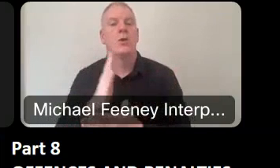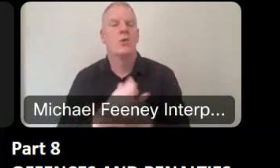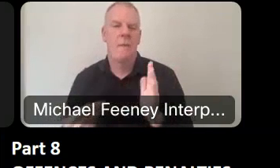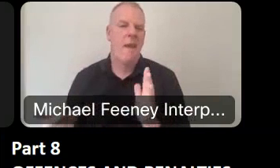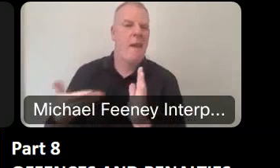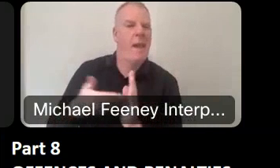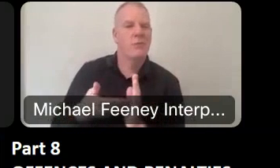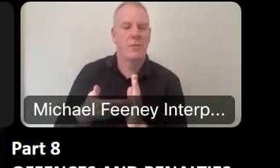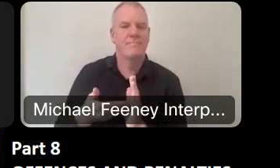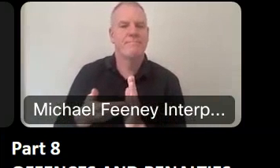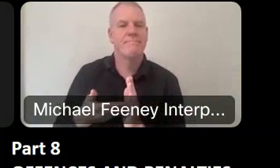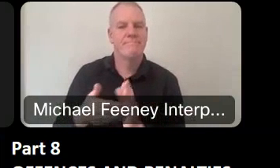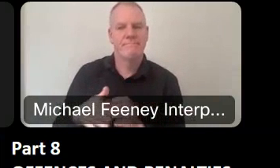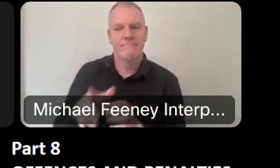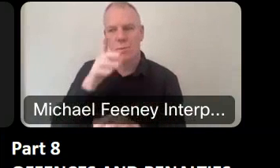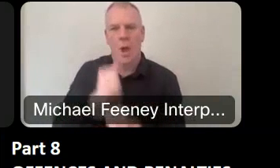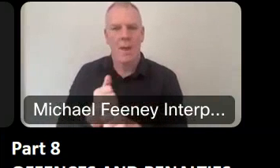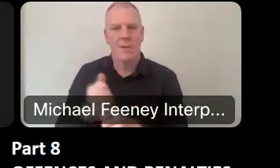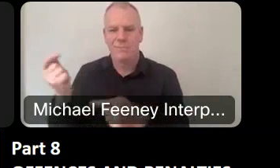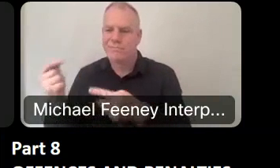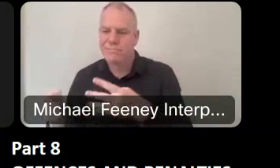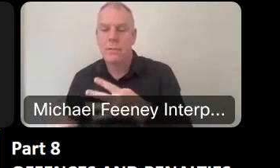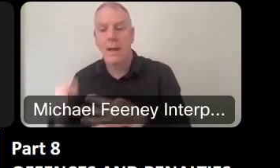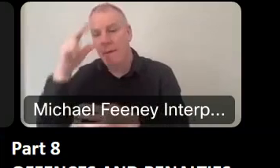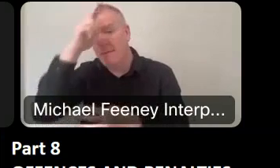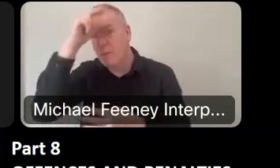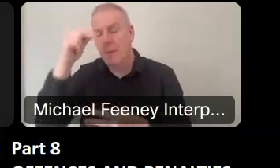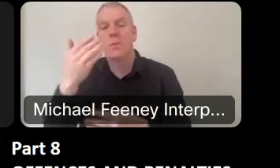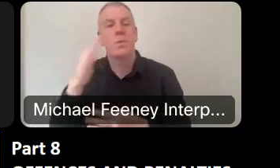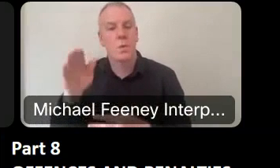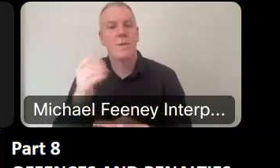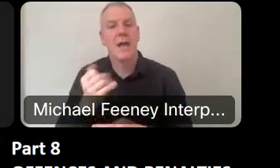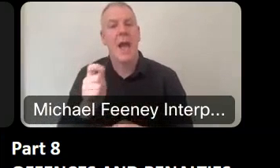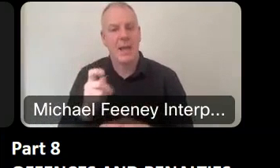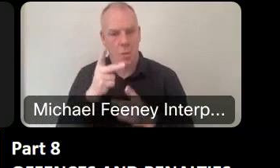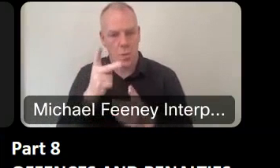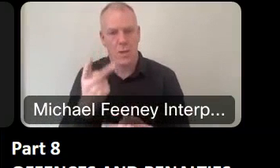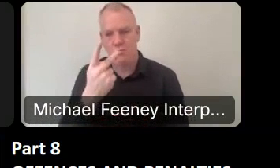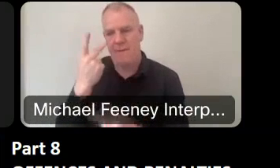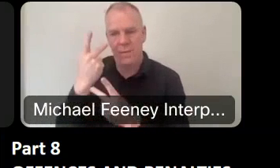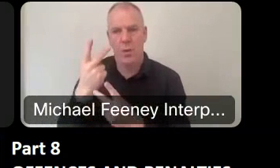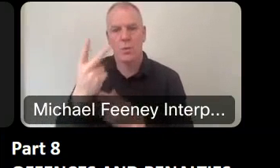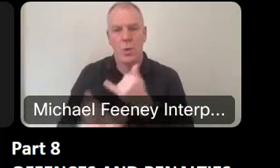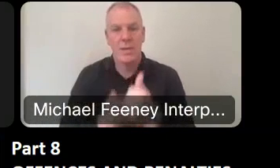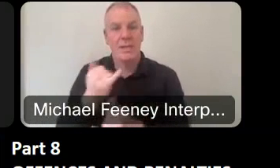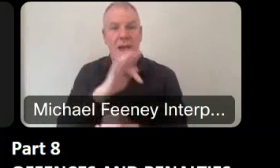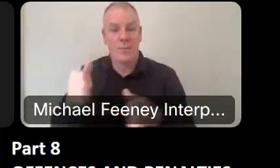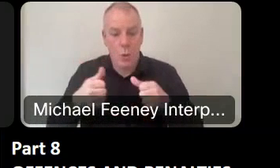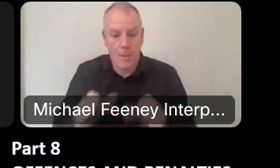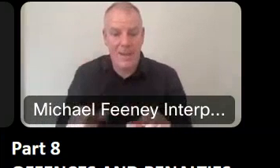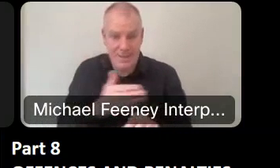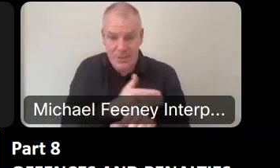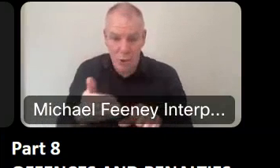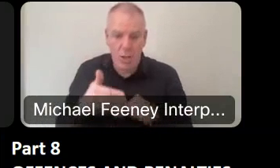I suppose, areas to cover. For instance, it highlights that the Act will be reviewed 2 years after commencement by